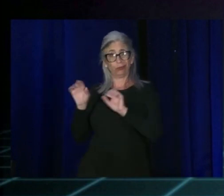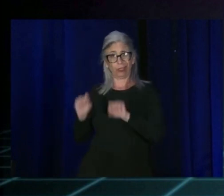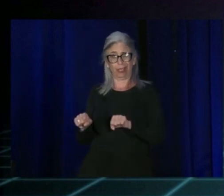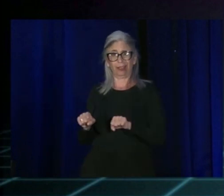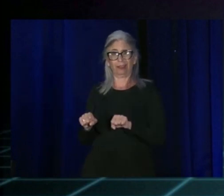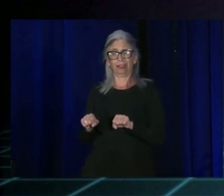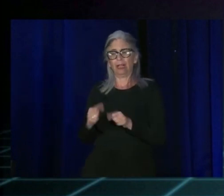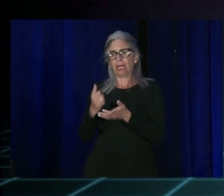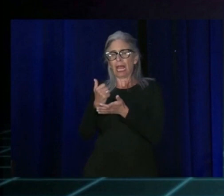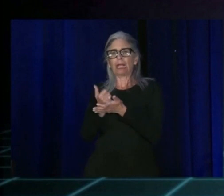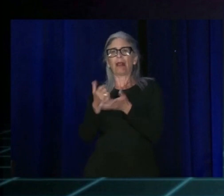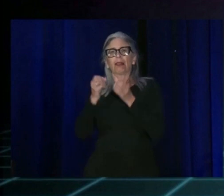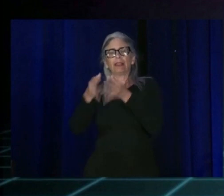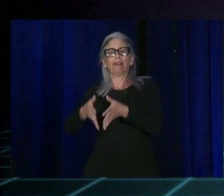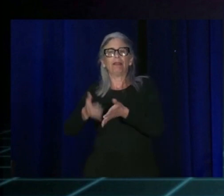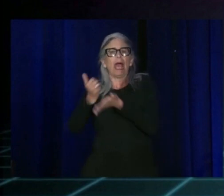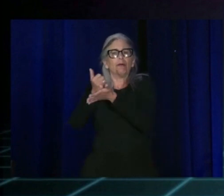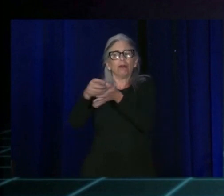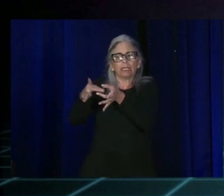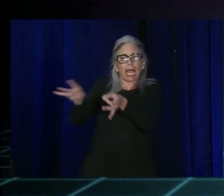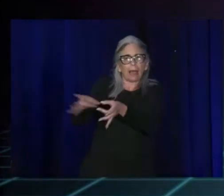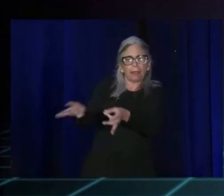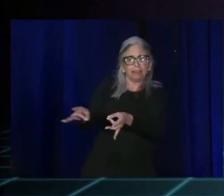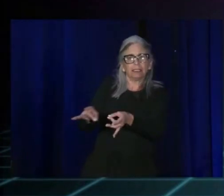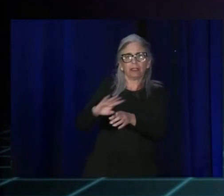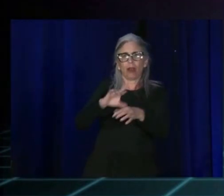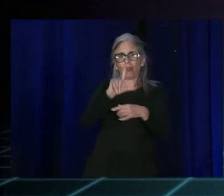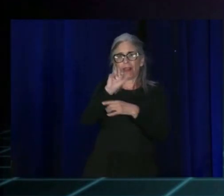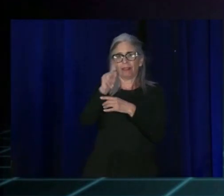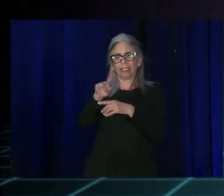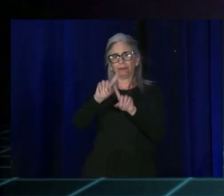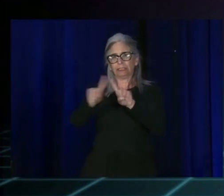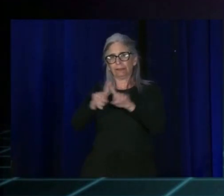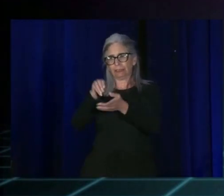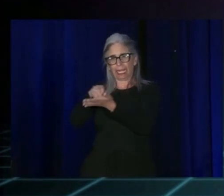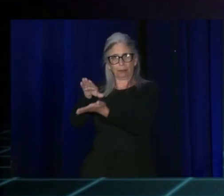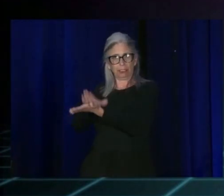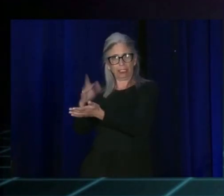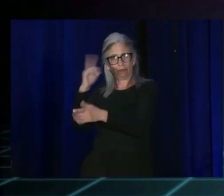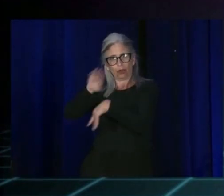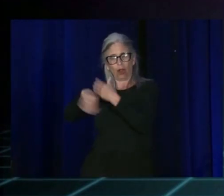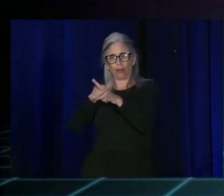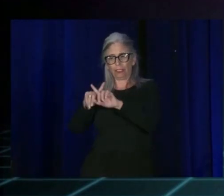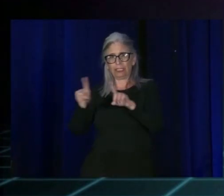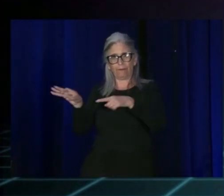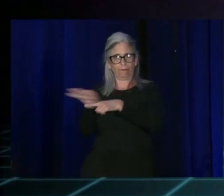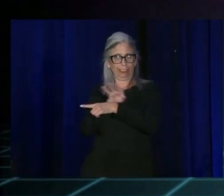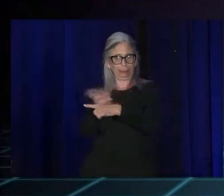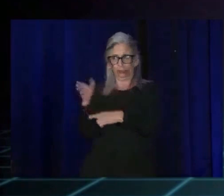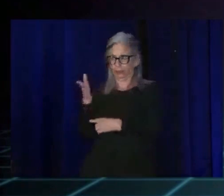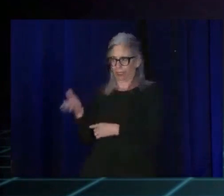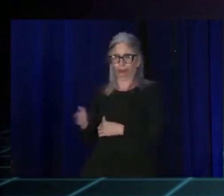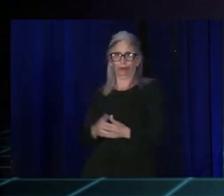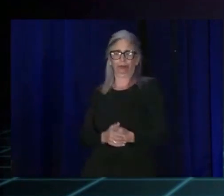helpful comments, and then links to all of the different documentations for all of the different features there.